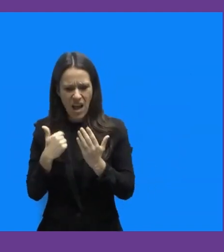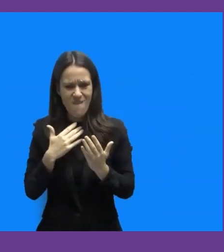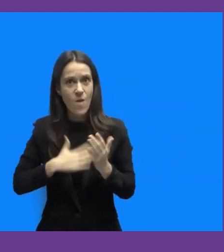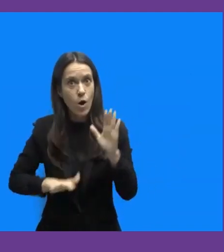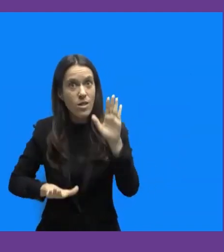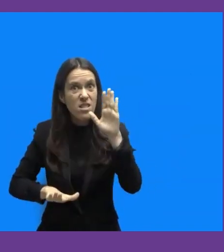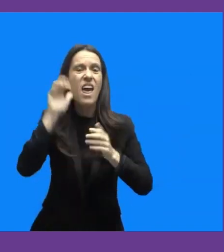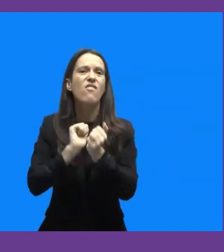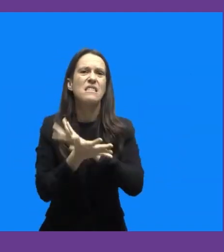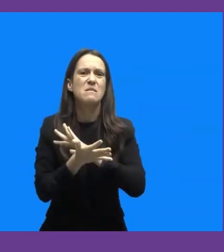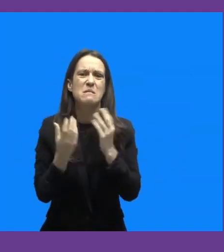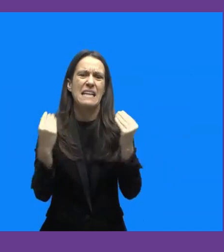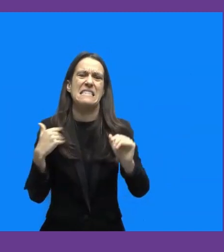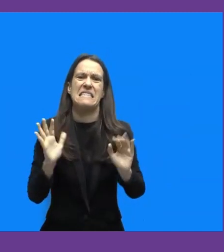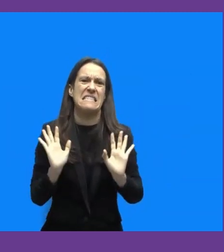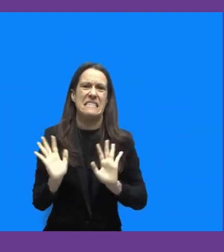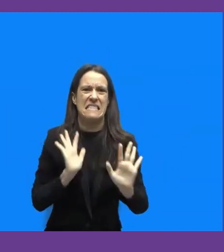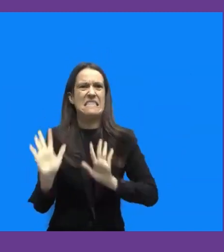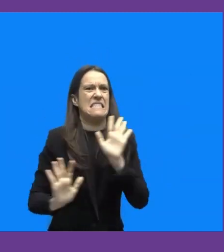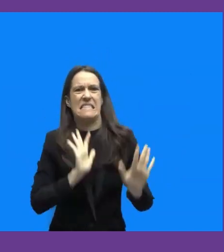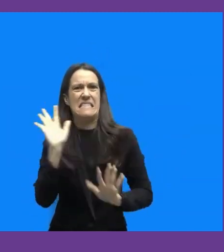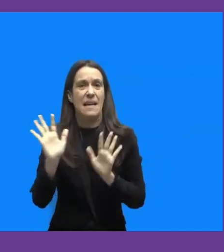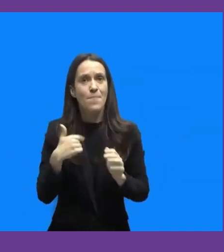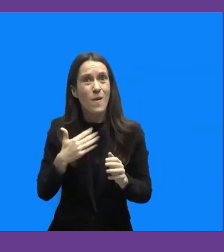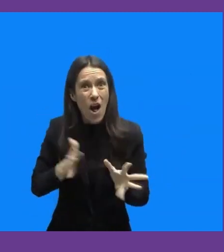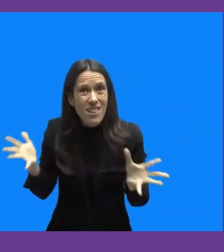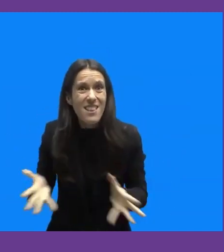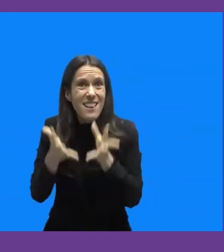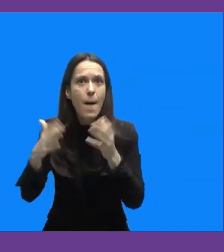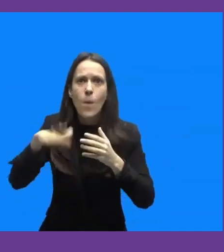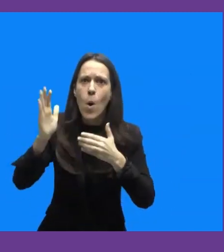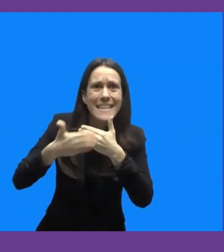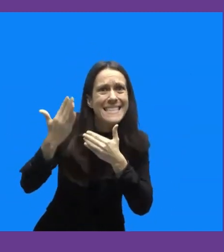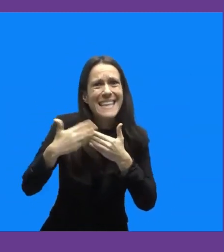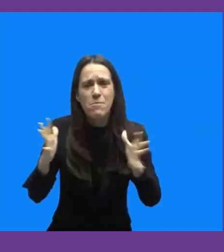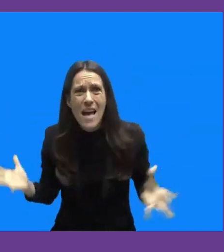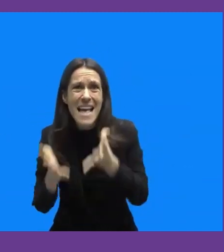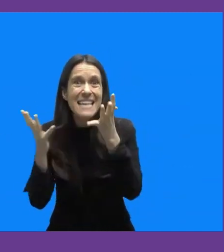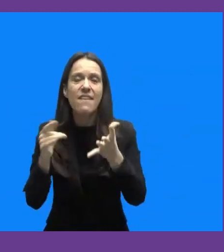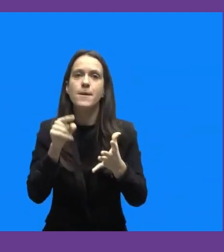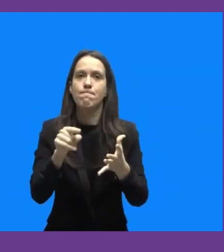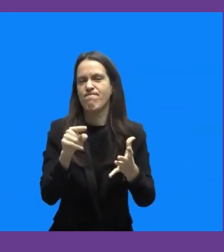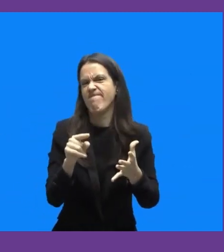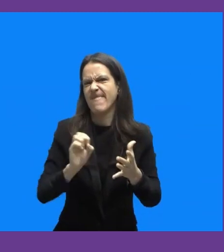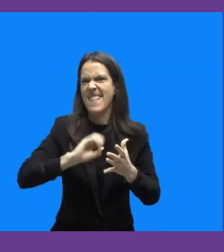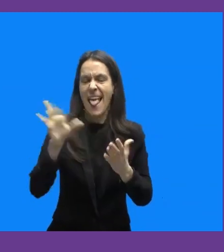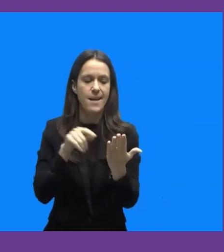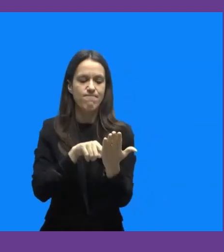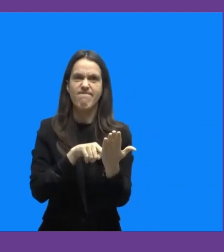And we're always trying to find ways to make it easier for them. And this was just an absolute, there was no question I was going to fill